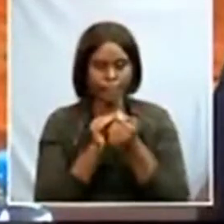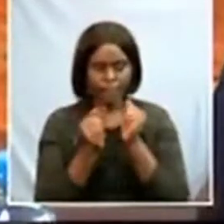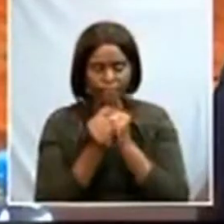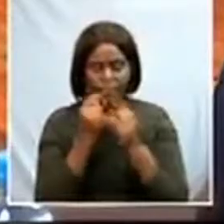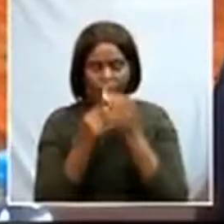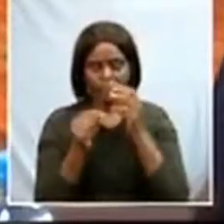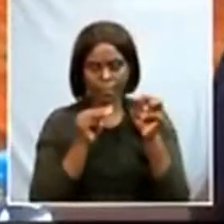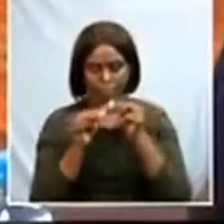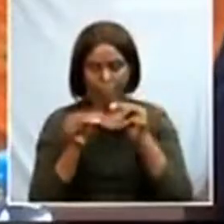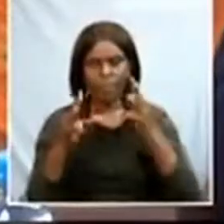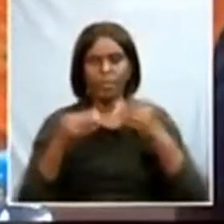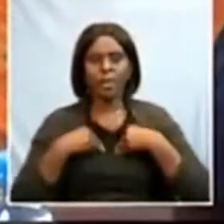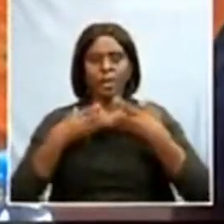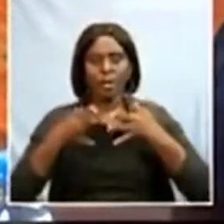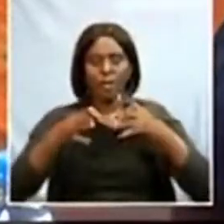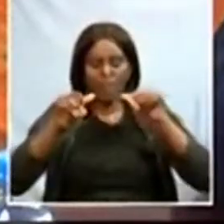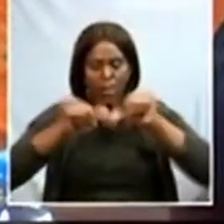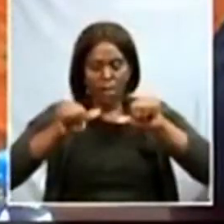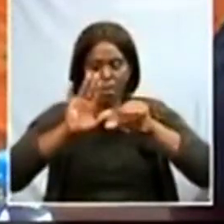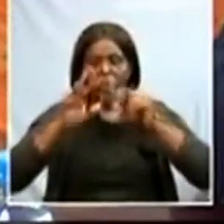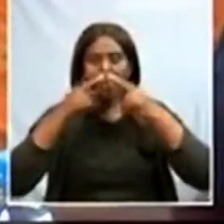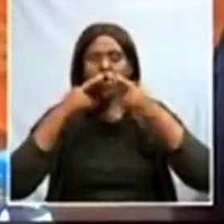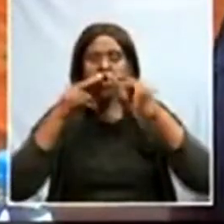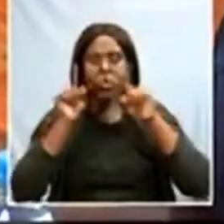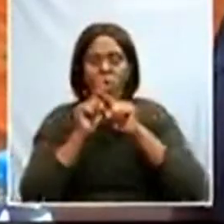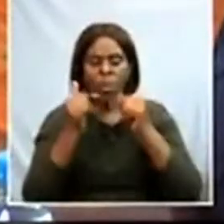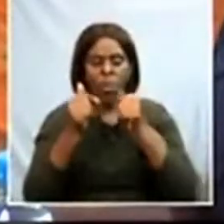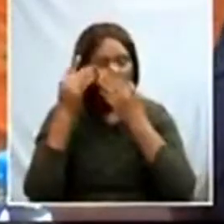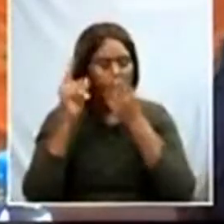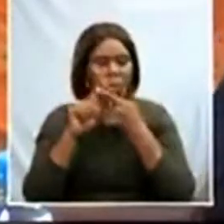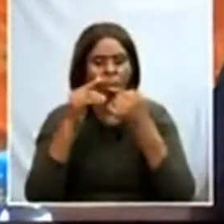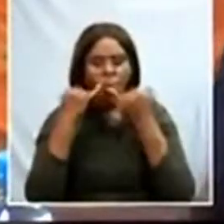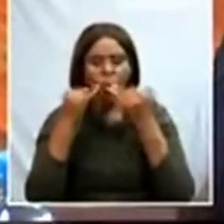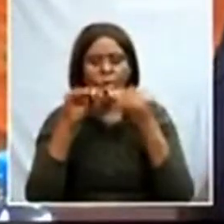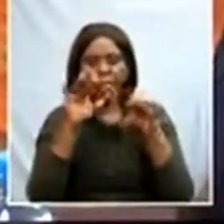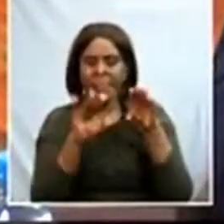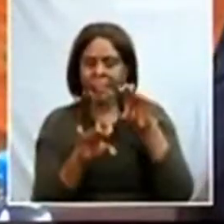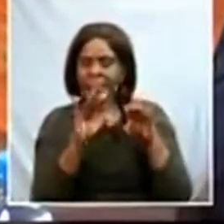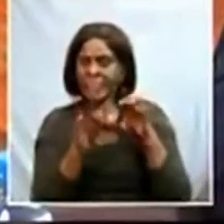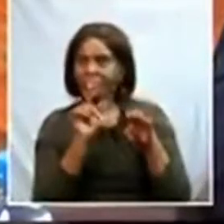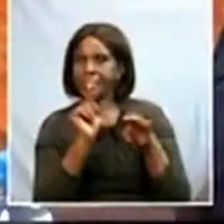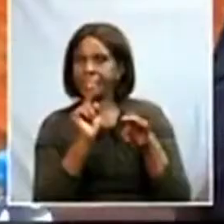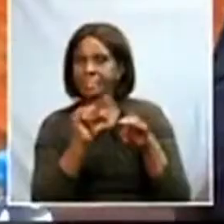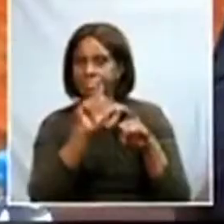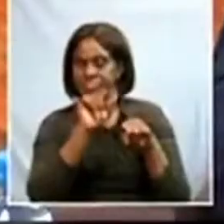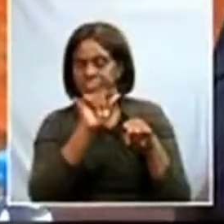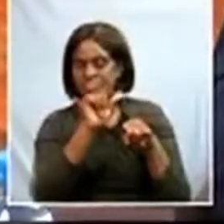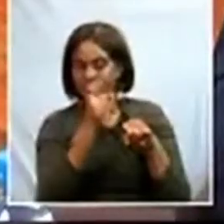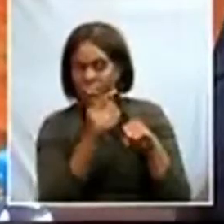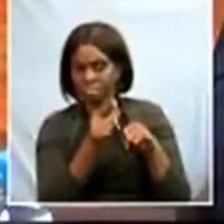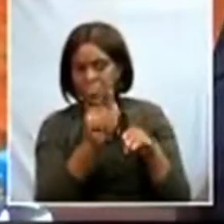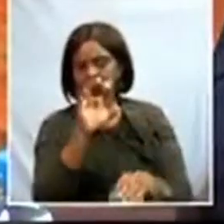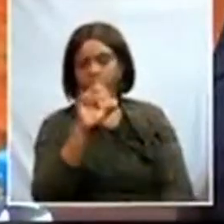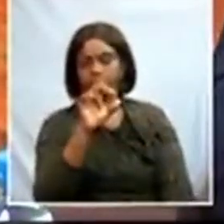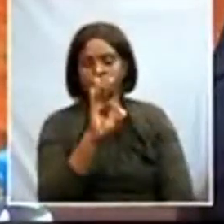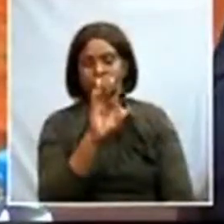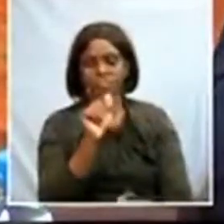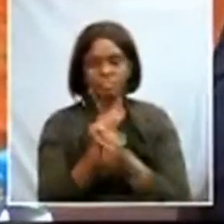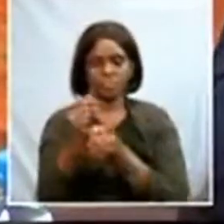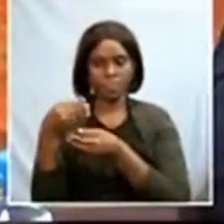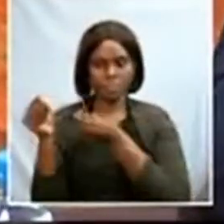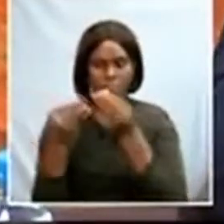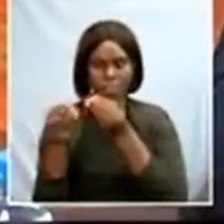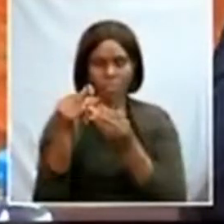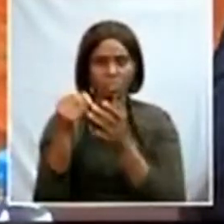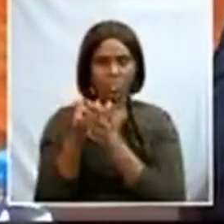query, management acknowledges the auditor's findings and wish to state that the balance of 2023 CDF funding and the expenditure